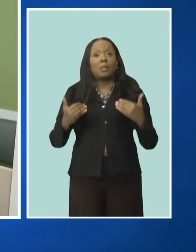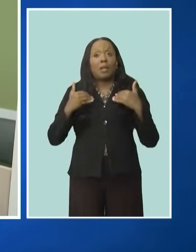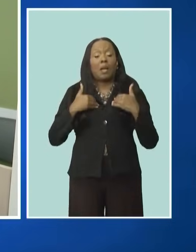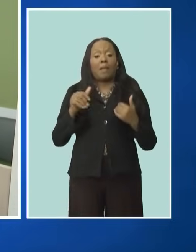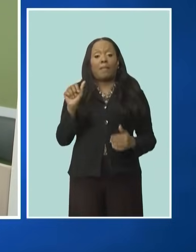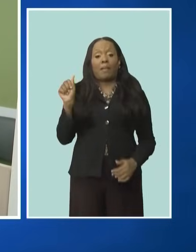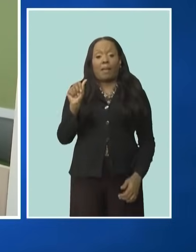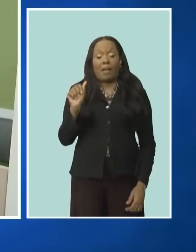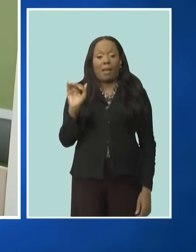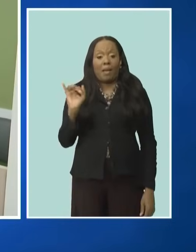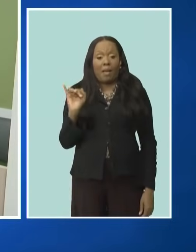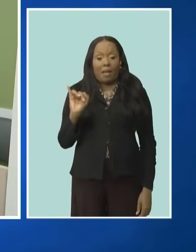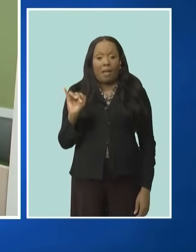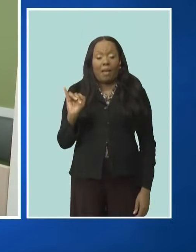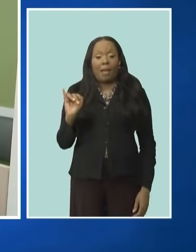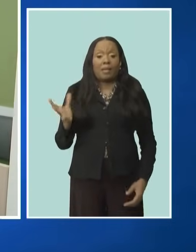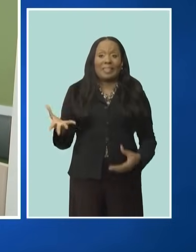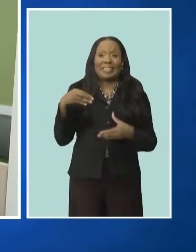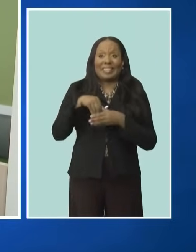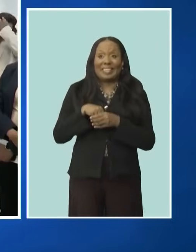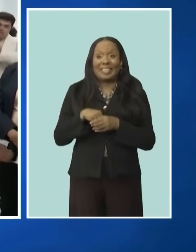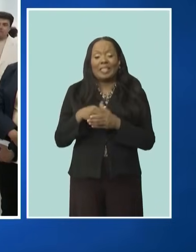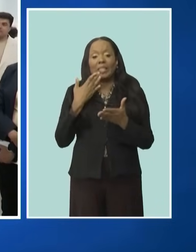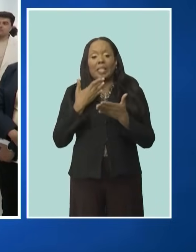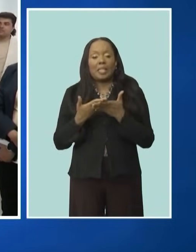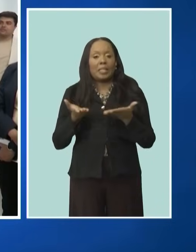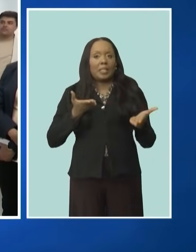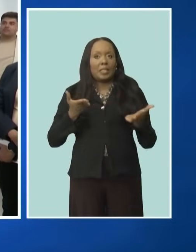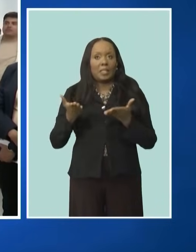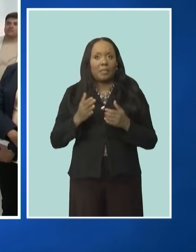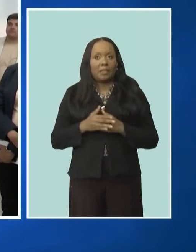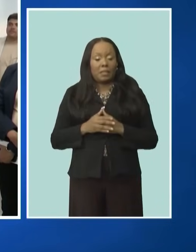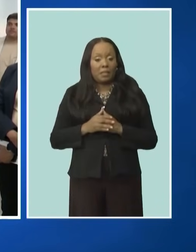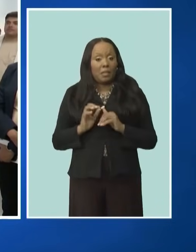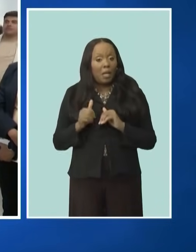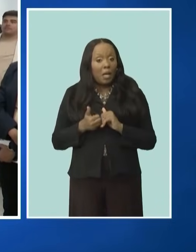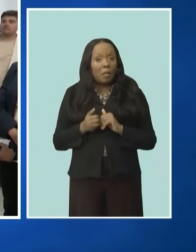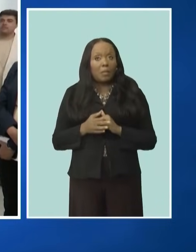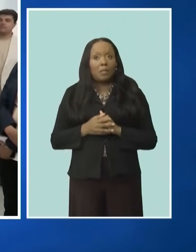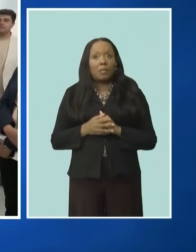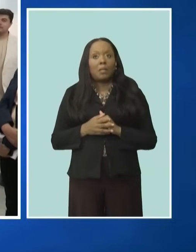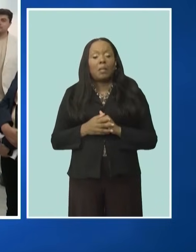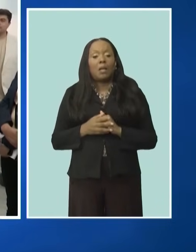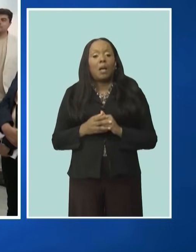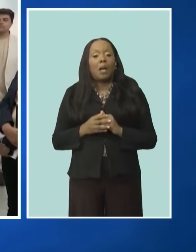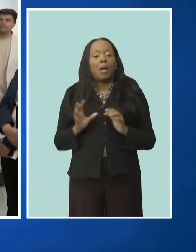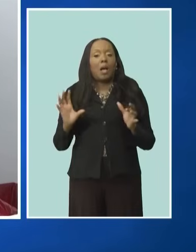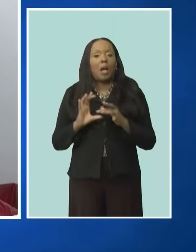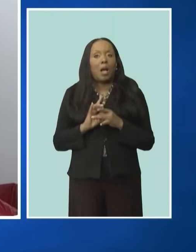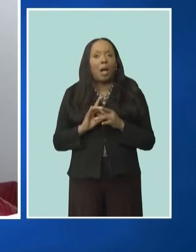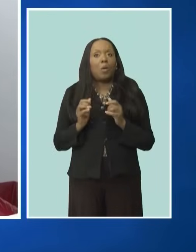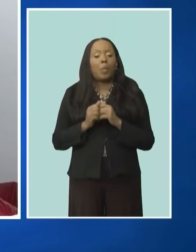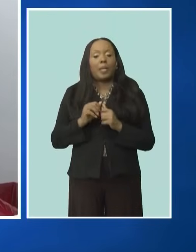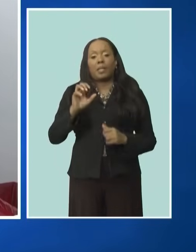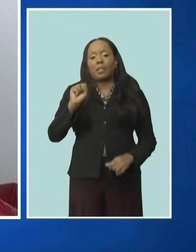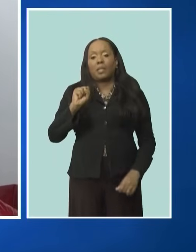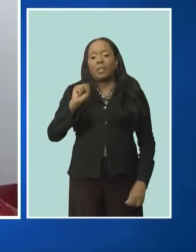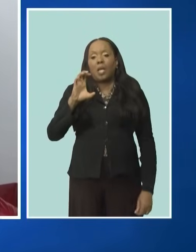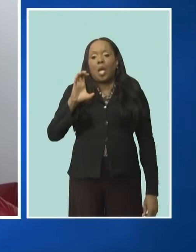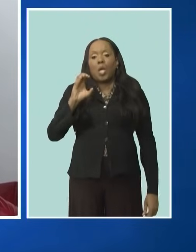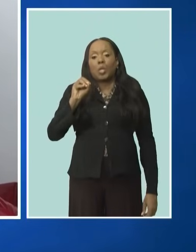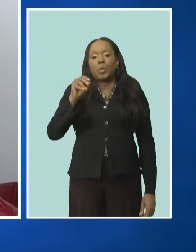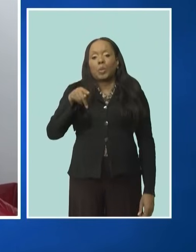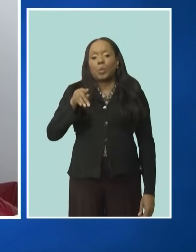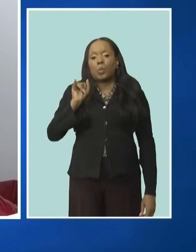artificial intelligence into its service delivery through a partnership with Scorpium AI. Barbados is the